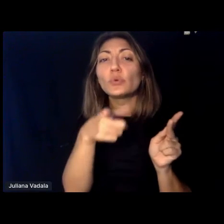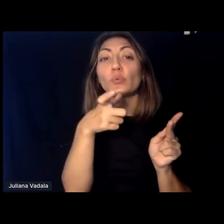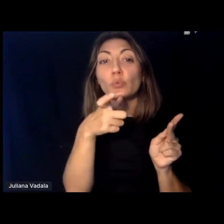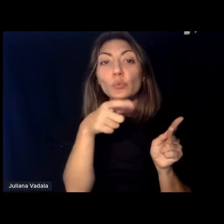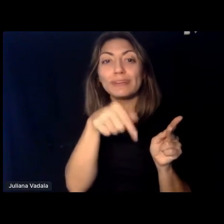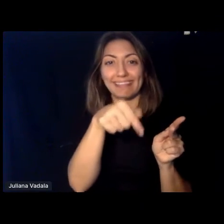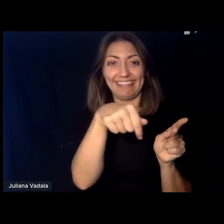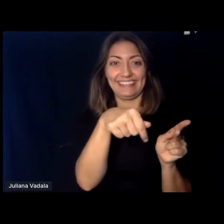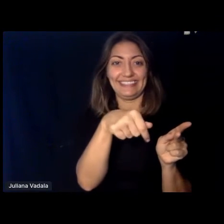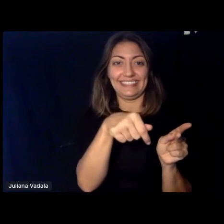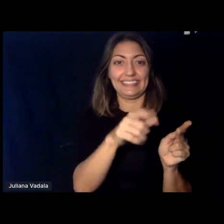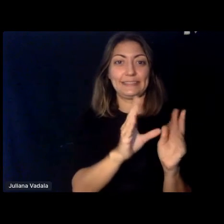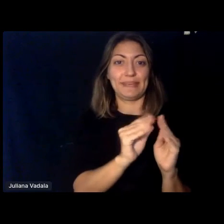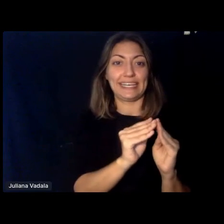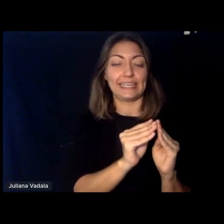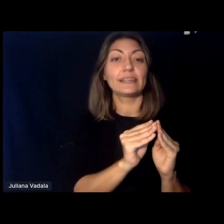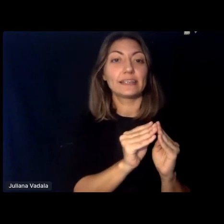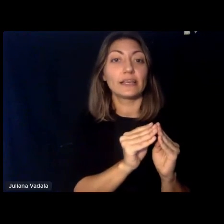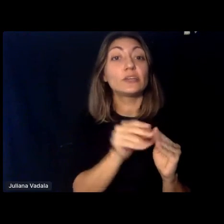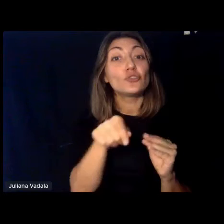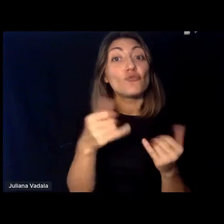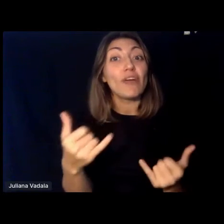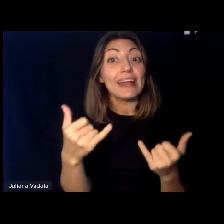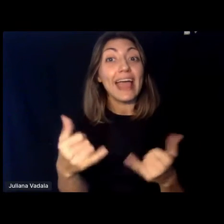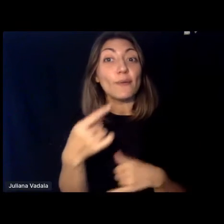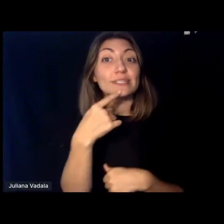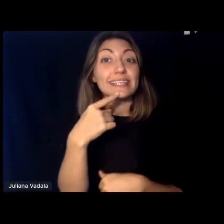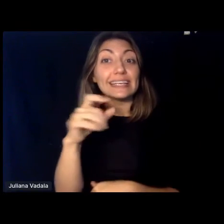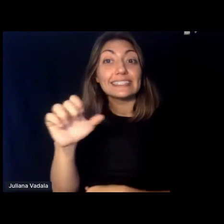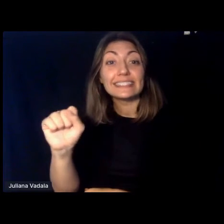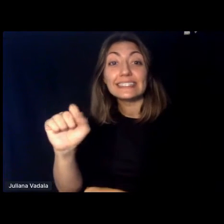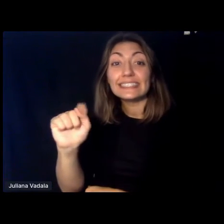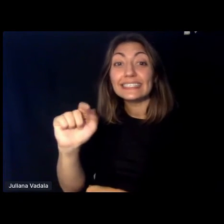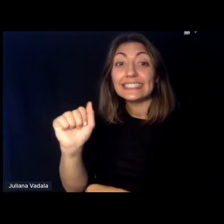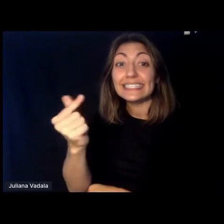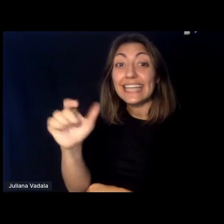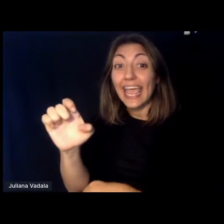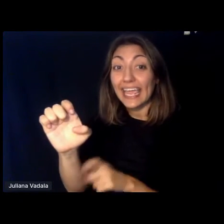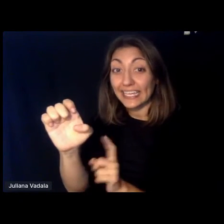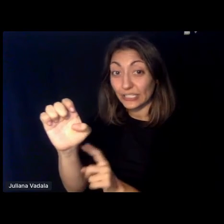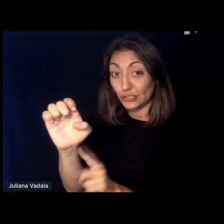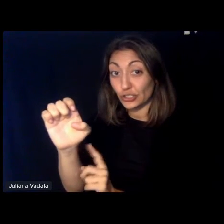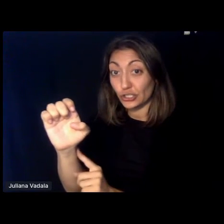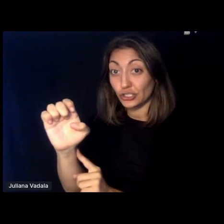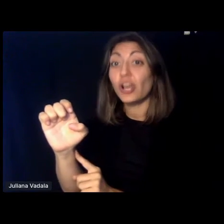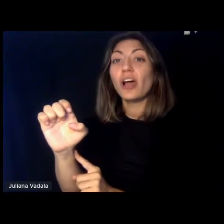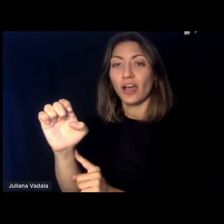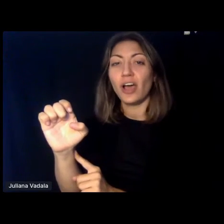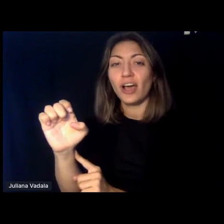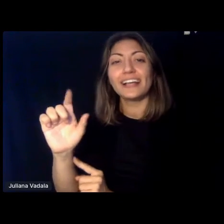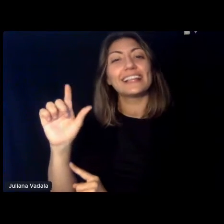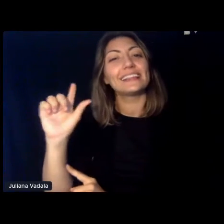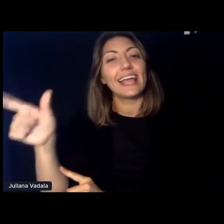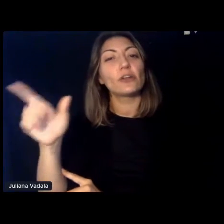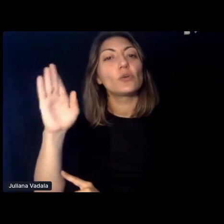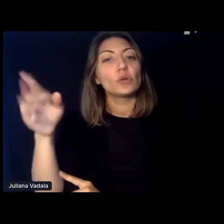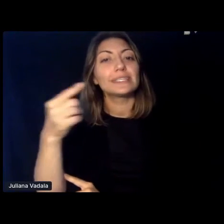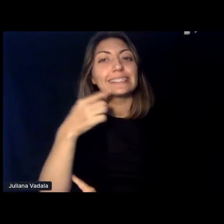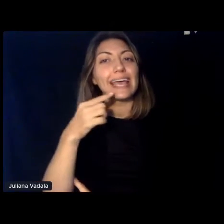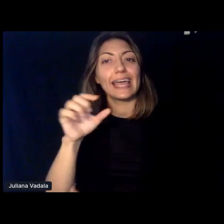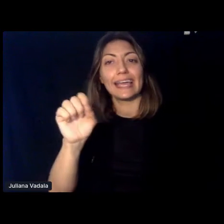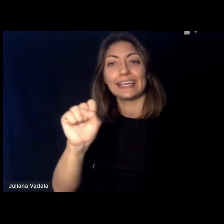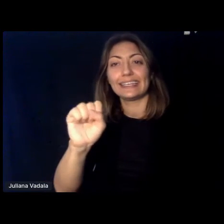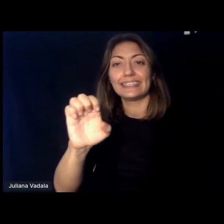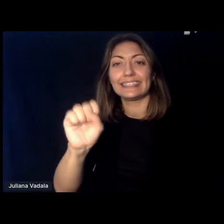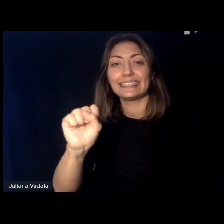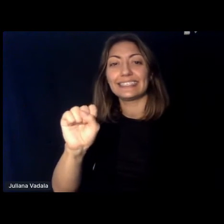say stage, but later it'll say session. So just remember that event is for everyone, and the other